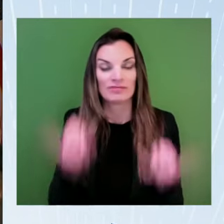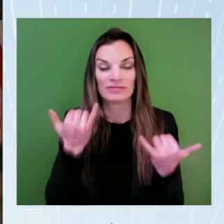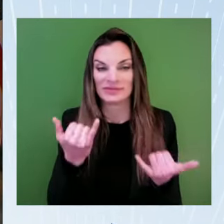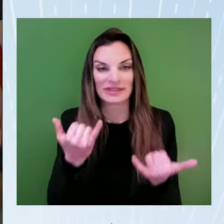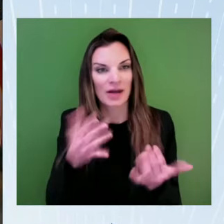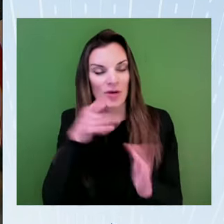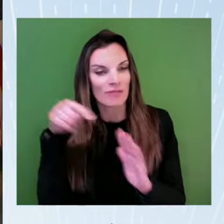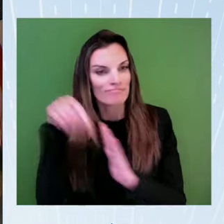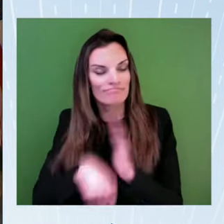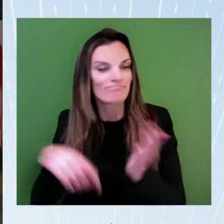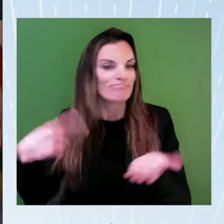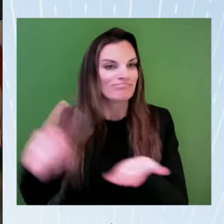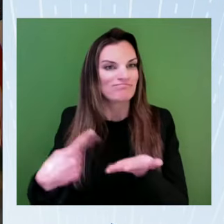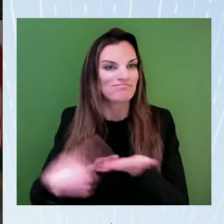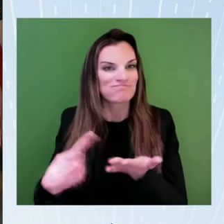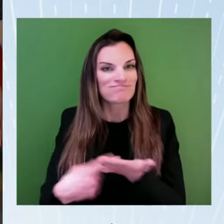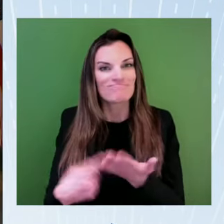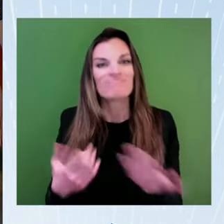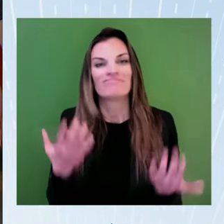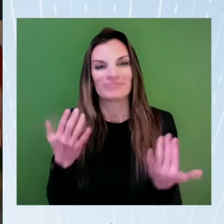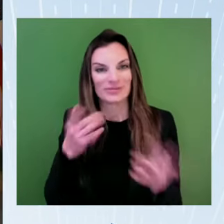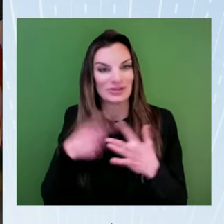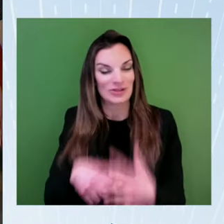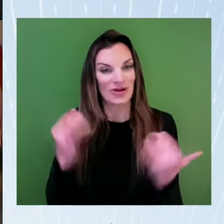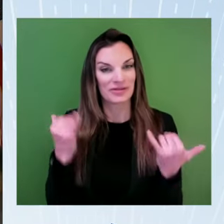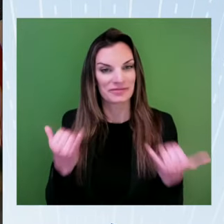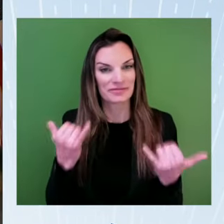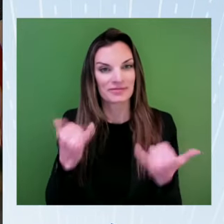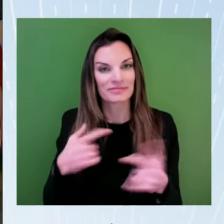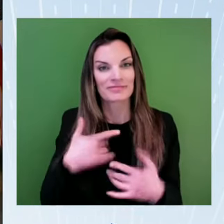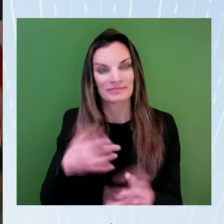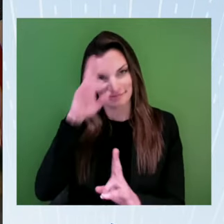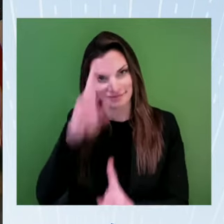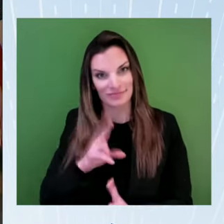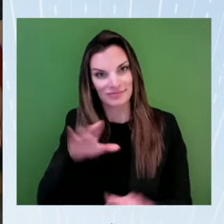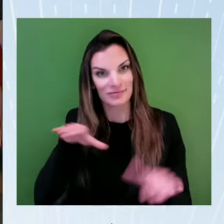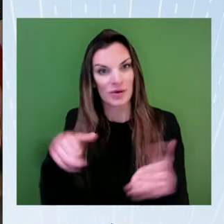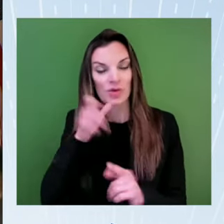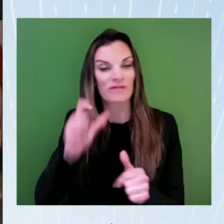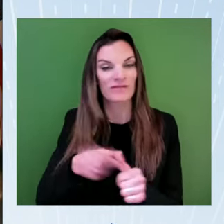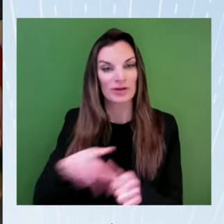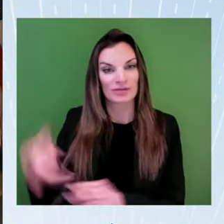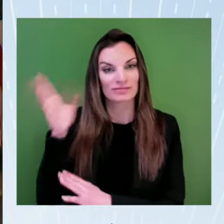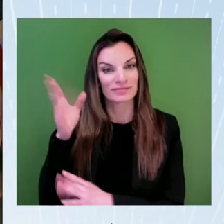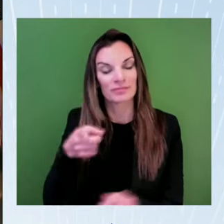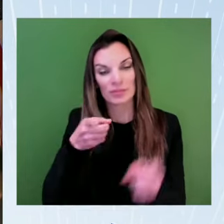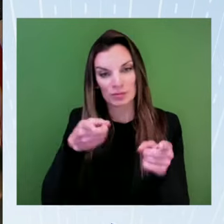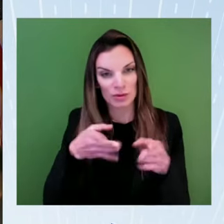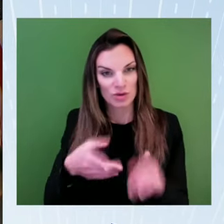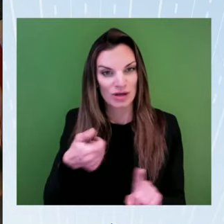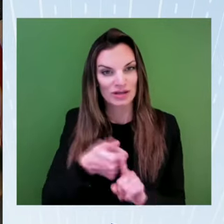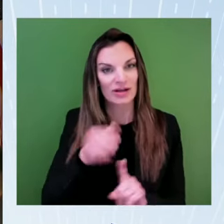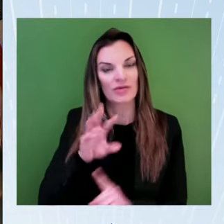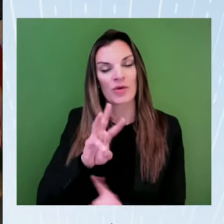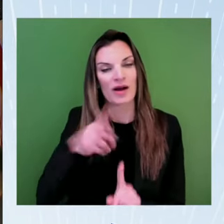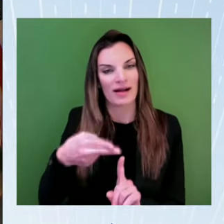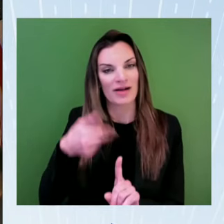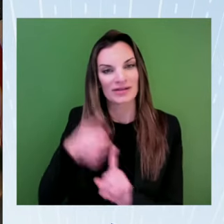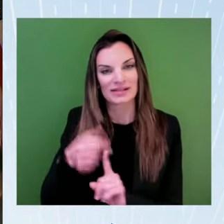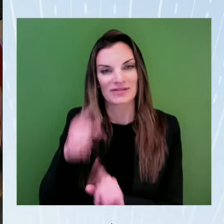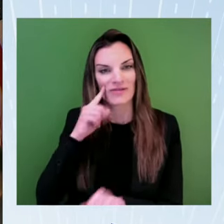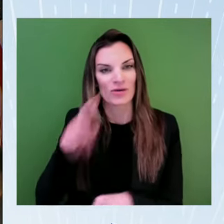so we'll go ahead and get started, and it's my honor to introduce our first speaker, the Director of the White House Office of National Drug